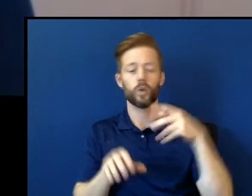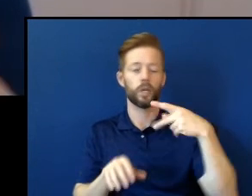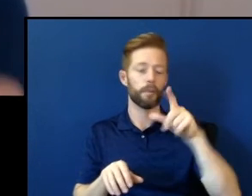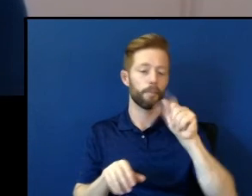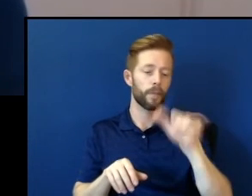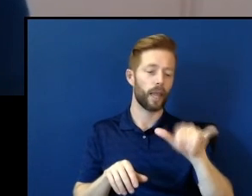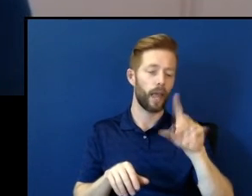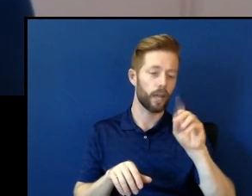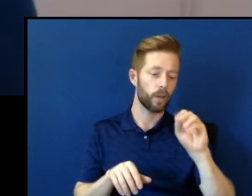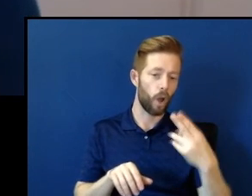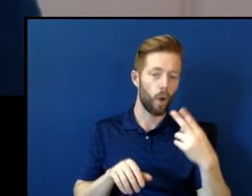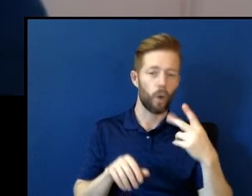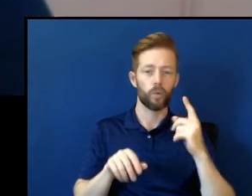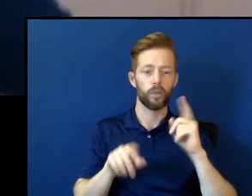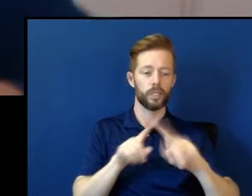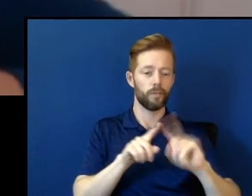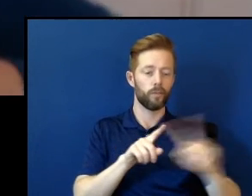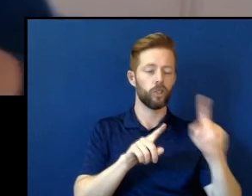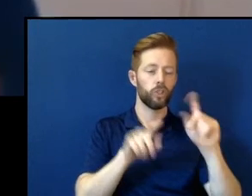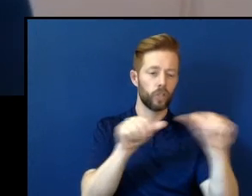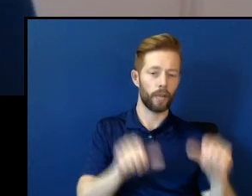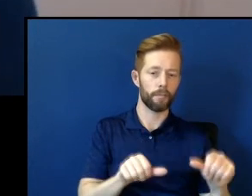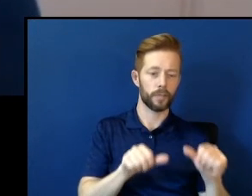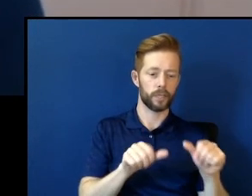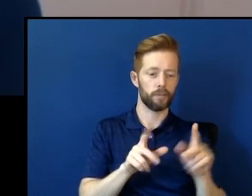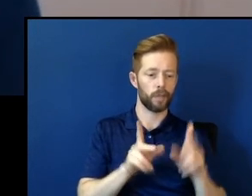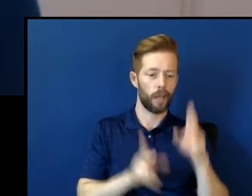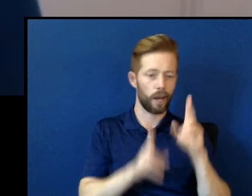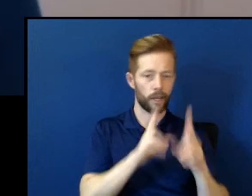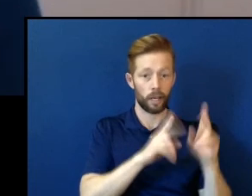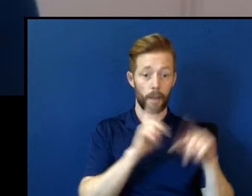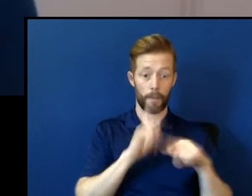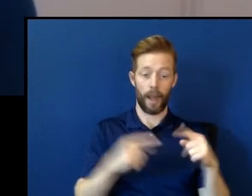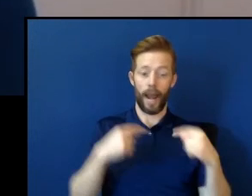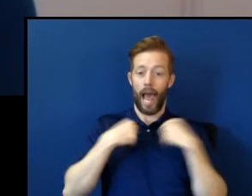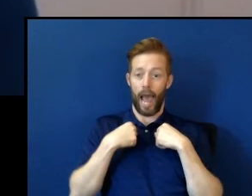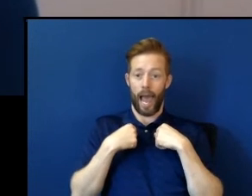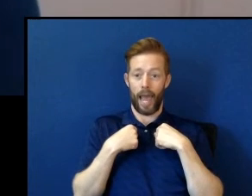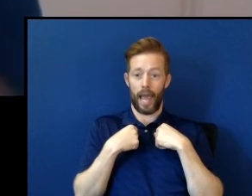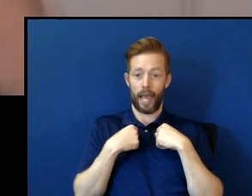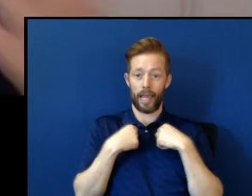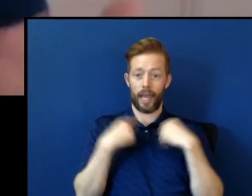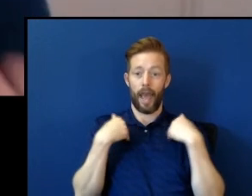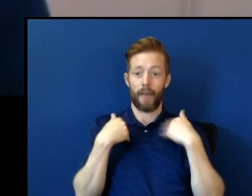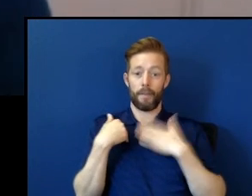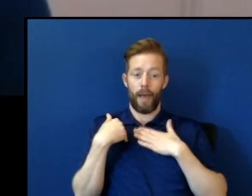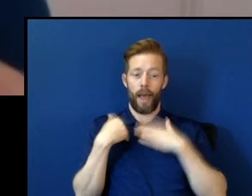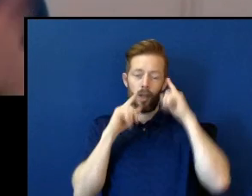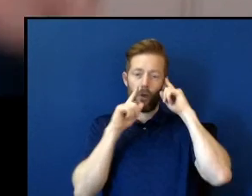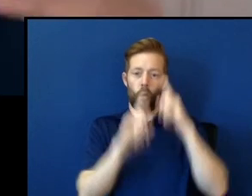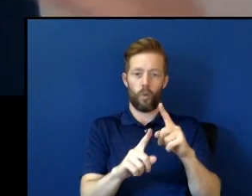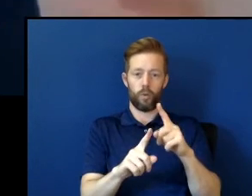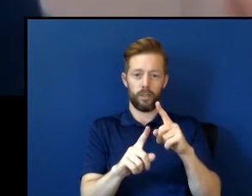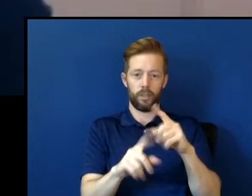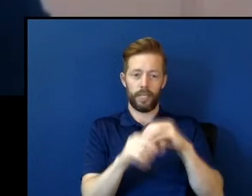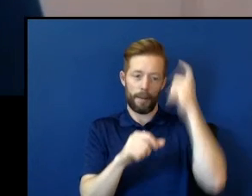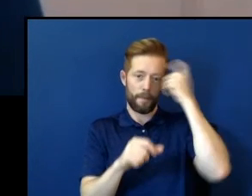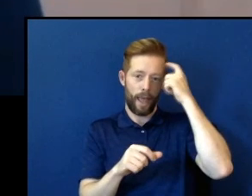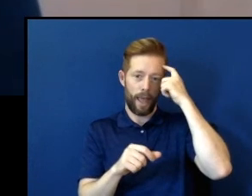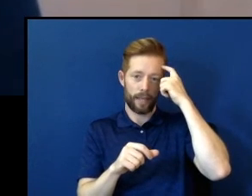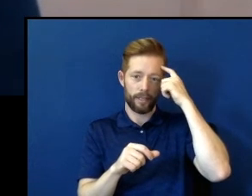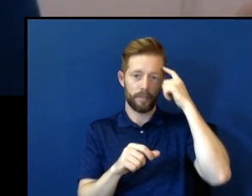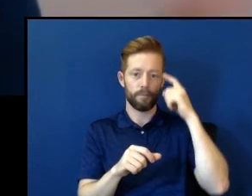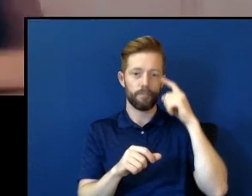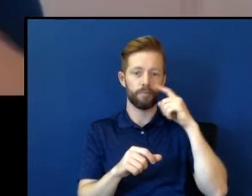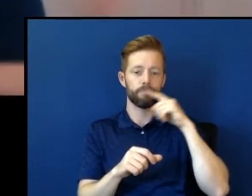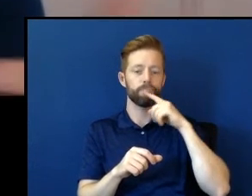where we're doing Play-Doh and doing different shapes and cutting it with scissors, but I'm creating, or I have my goals